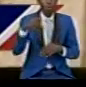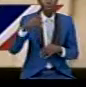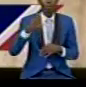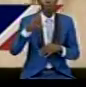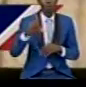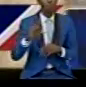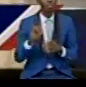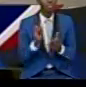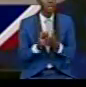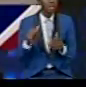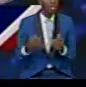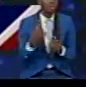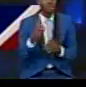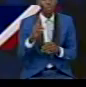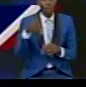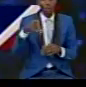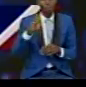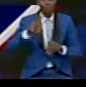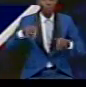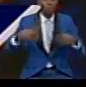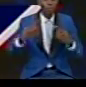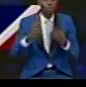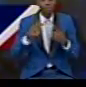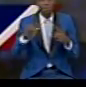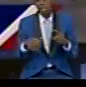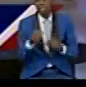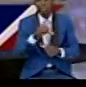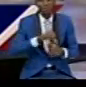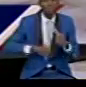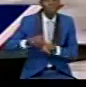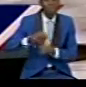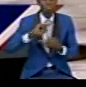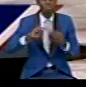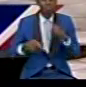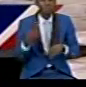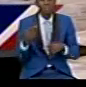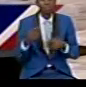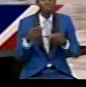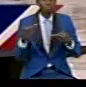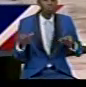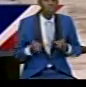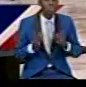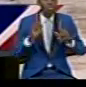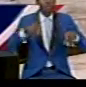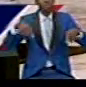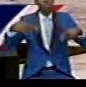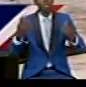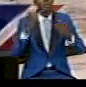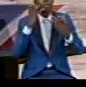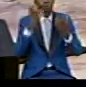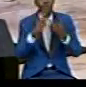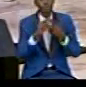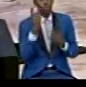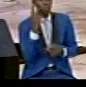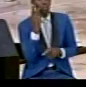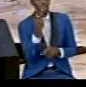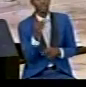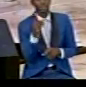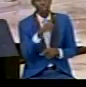he went, to any fellowship, assembly, congregation he went, he wanted to see their face, that